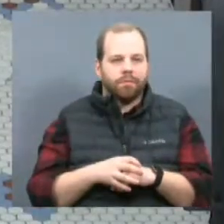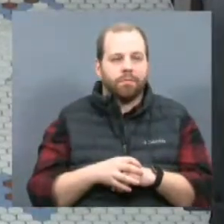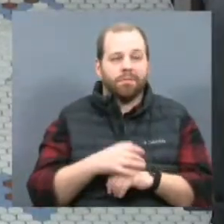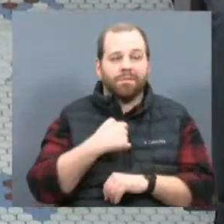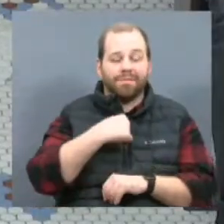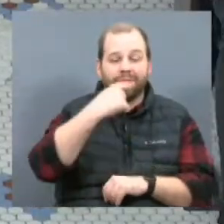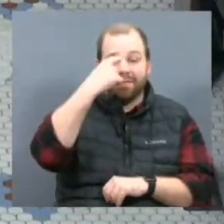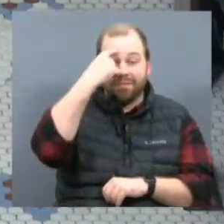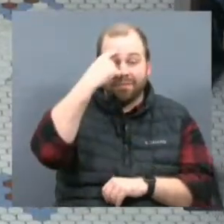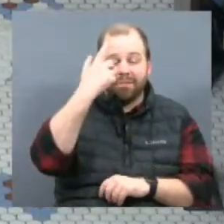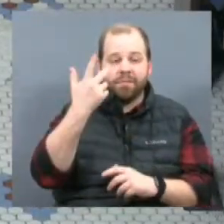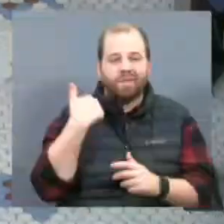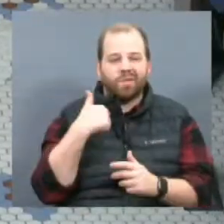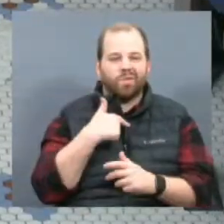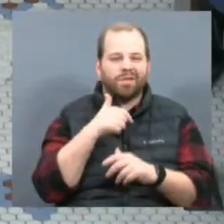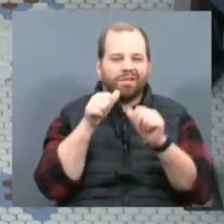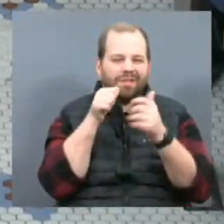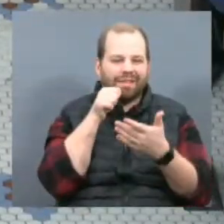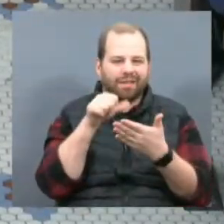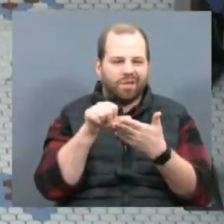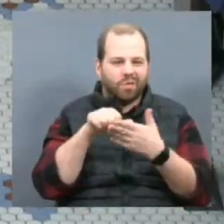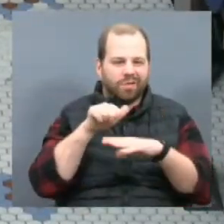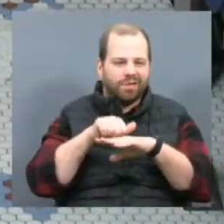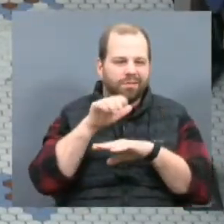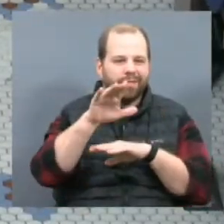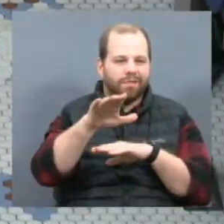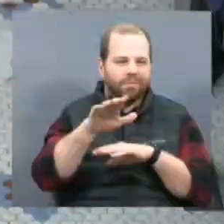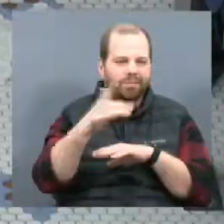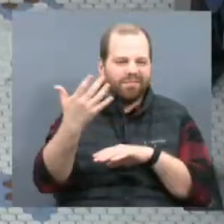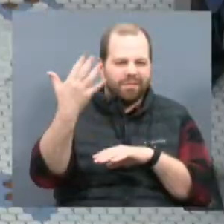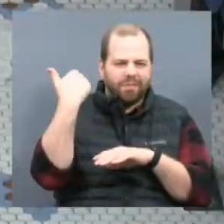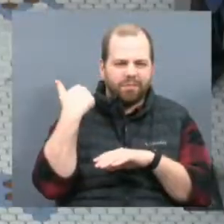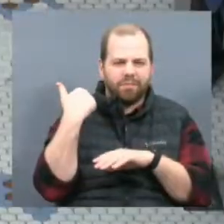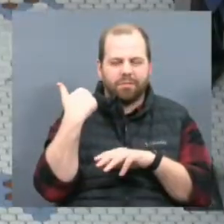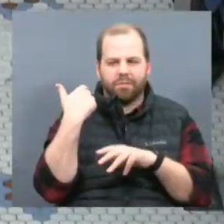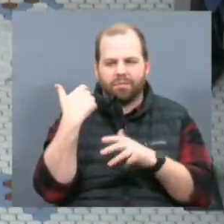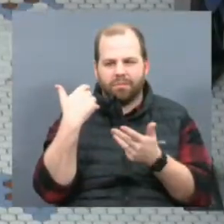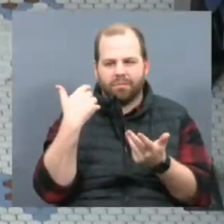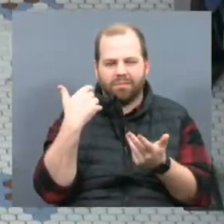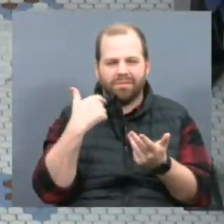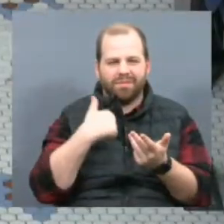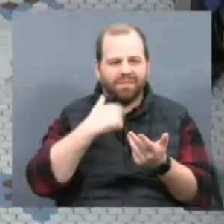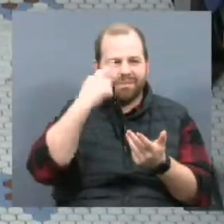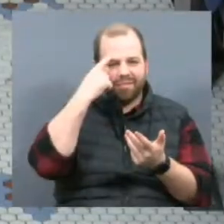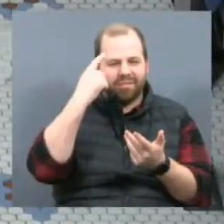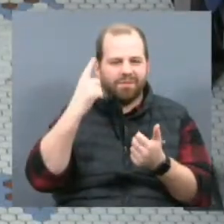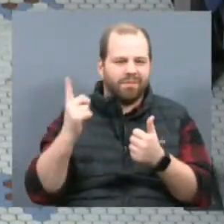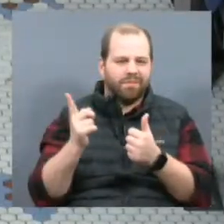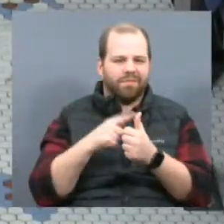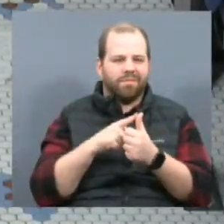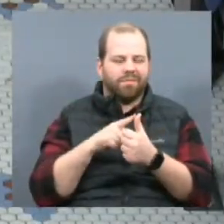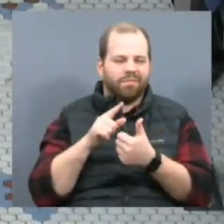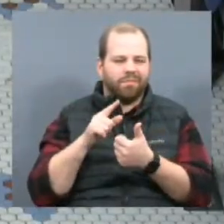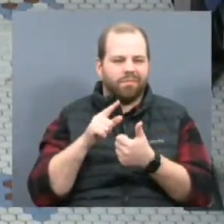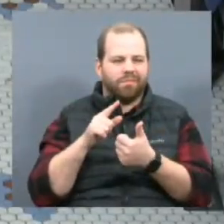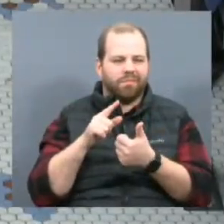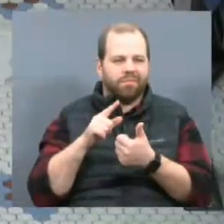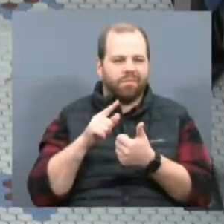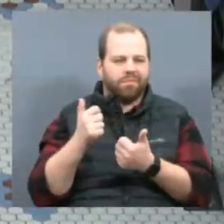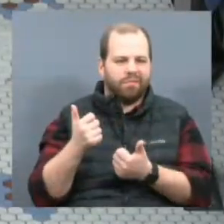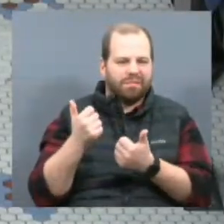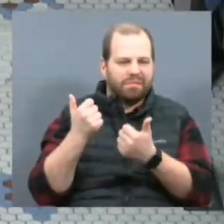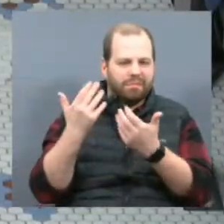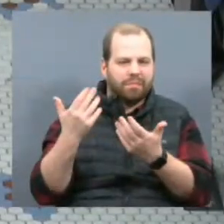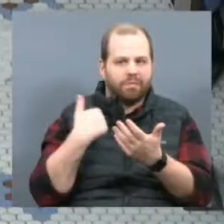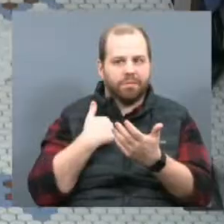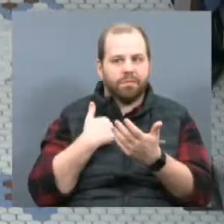I think we had submitted a letter back the first time that this came before the commission, so I'm not going to go through all the